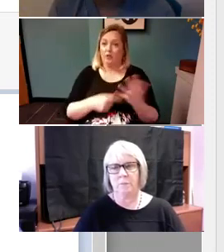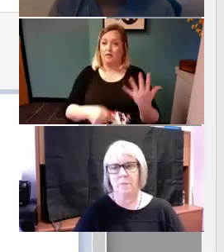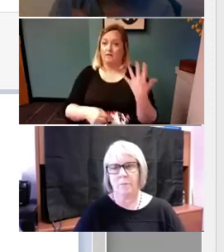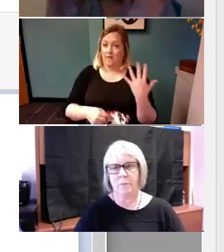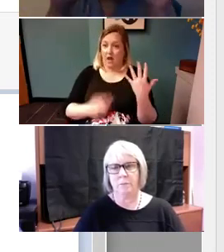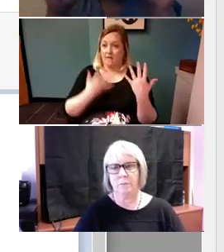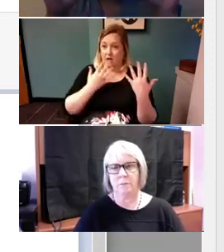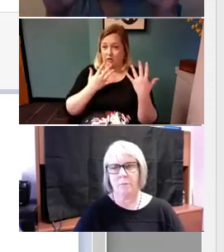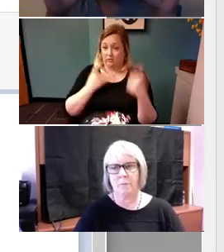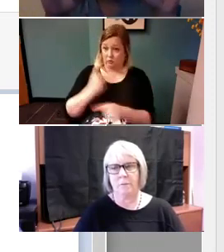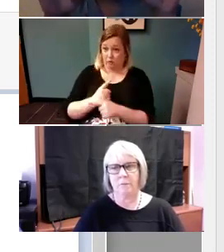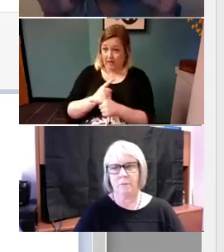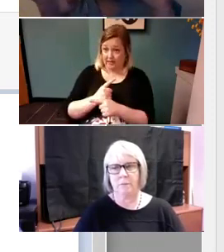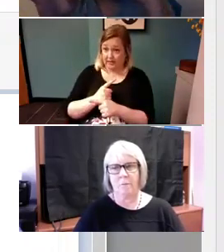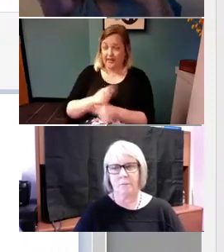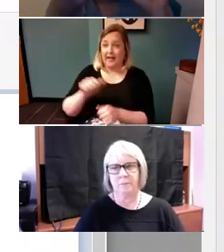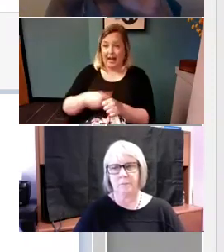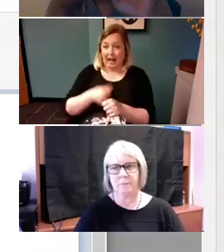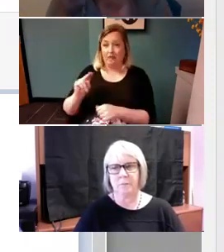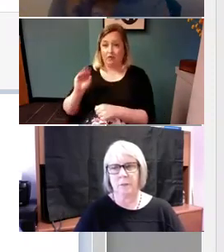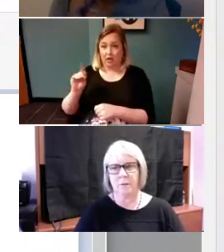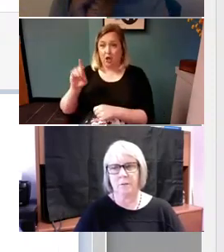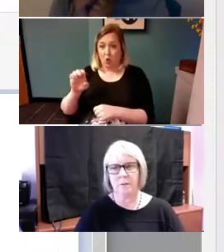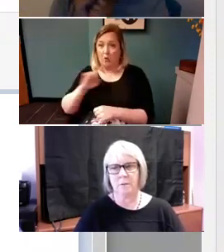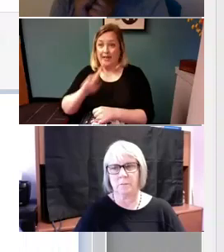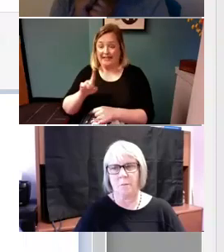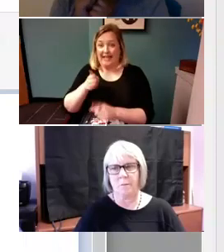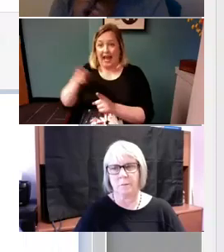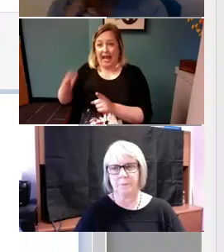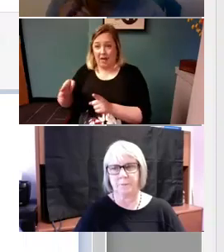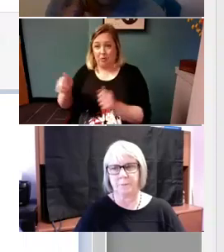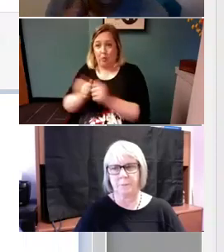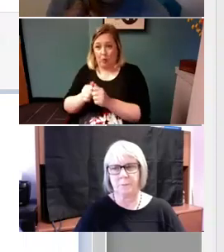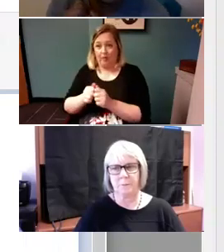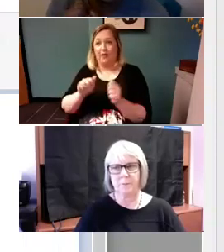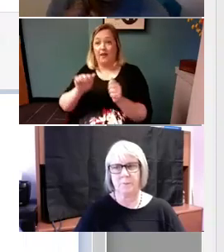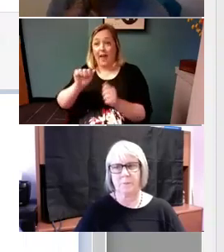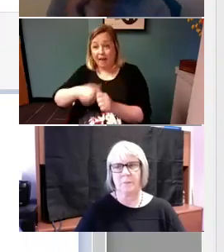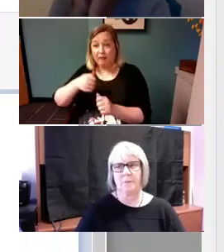every other node, and there are 5 neighbors, and so we need 5 different colors.